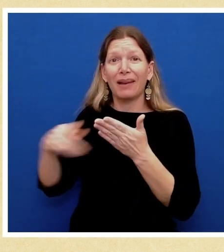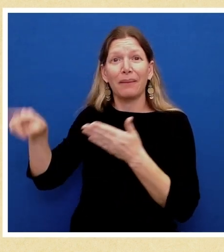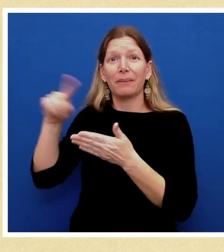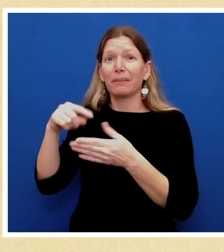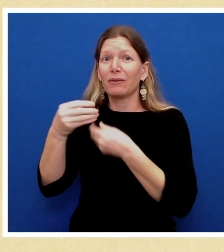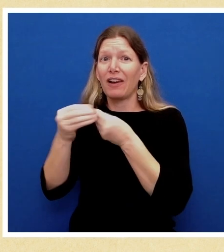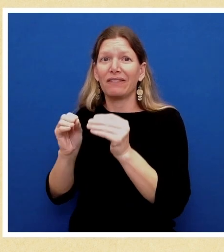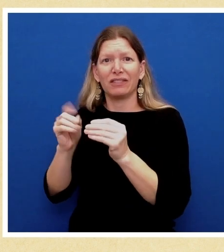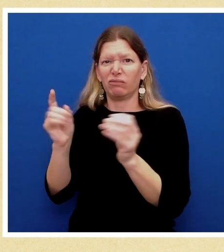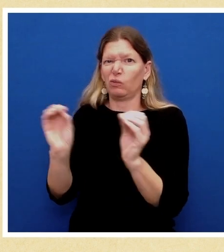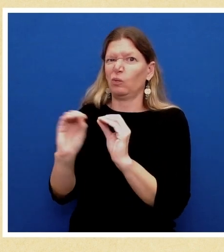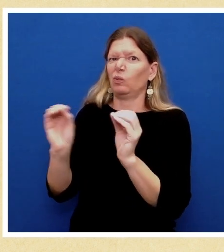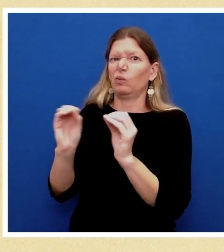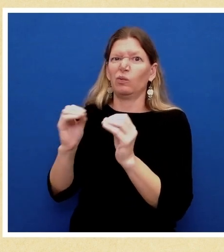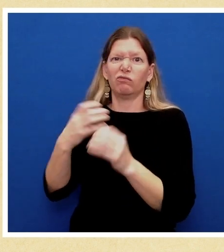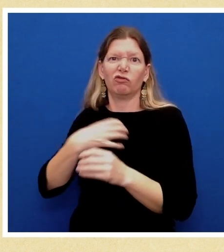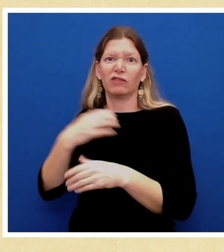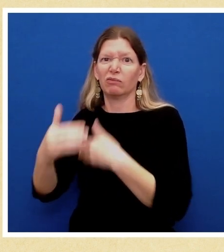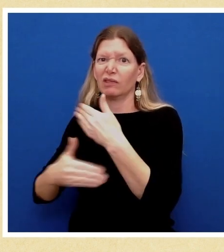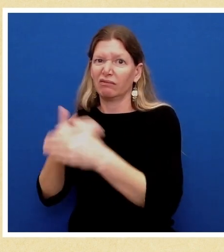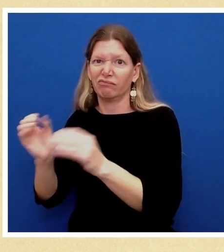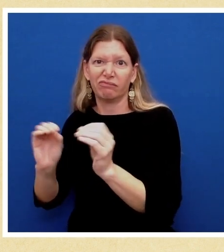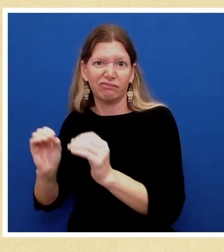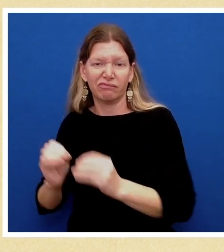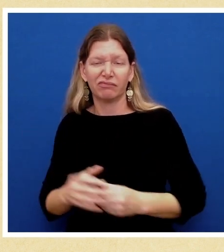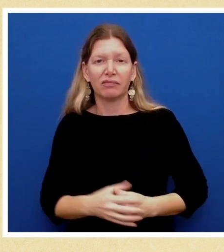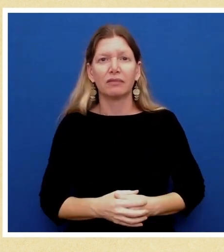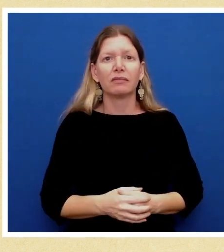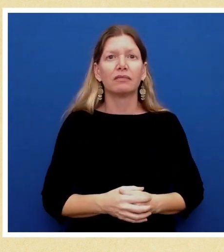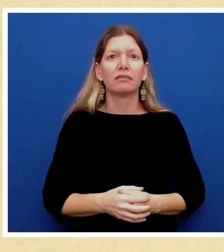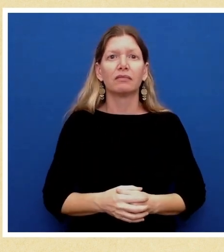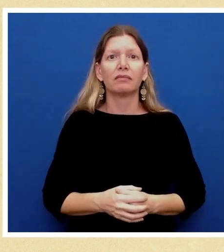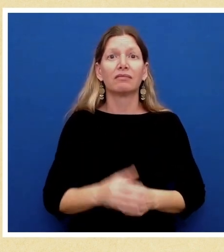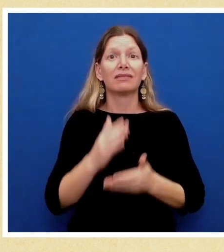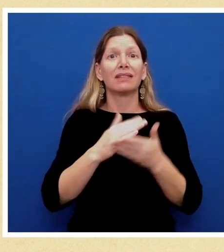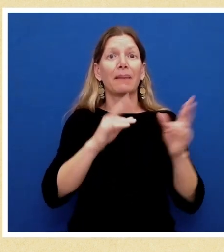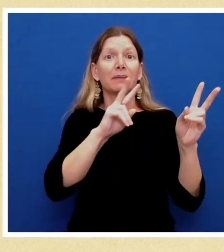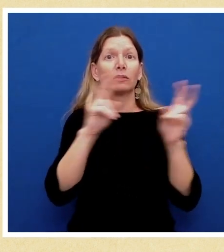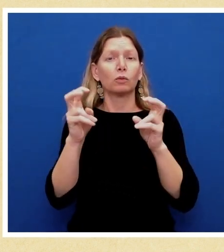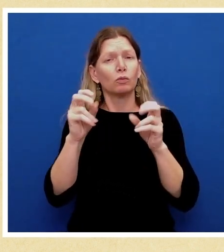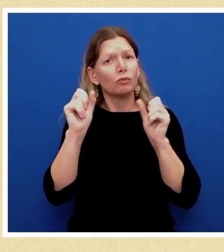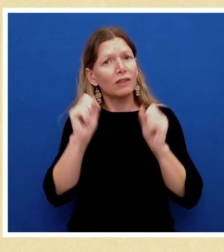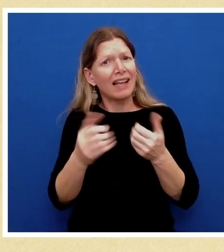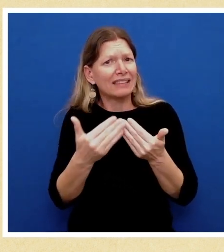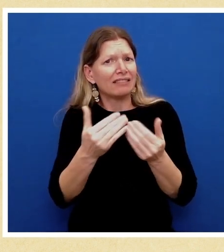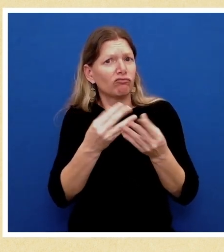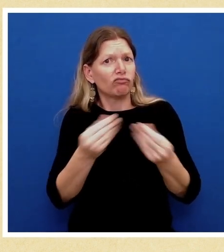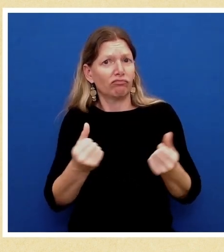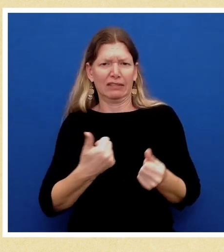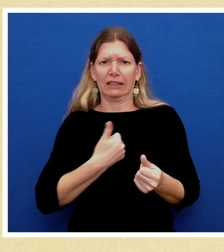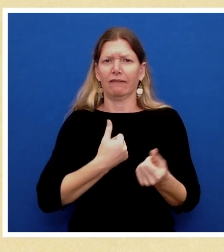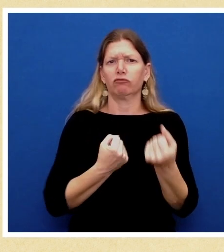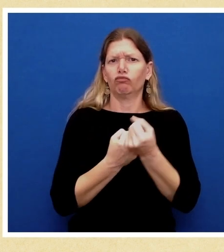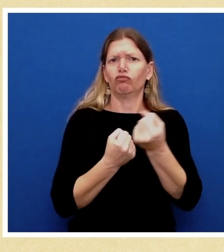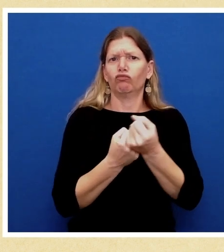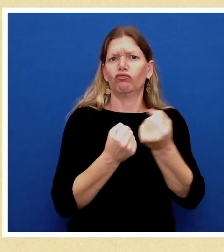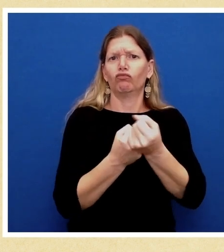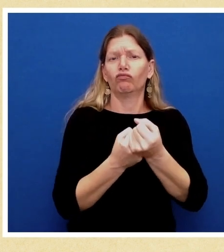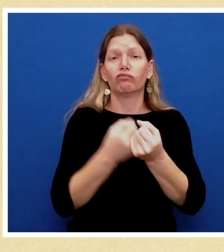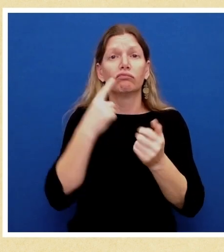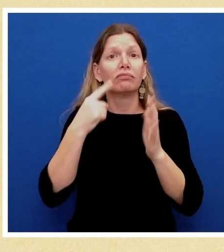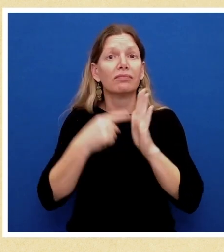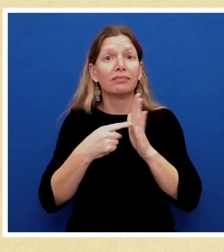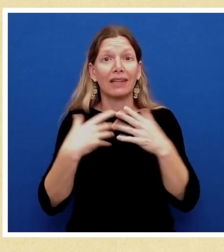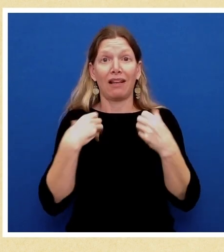but keep in mind that some doctors' offices may not have a grievance process. Some issues may be resolved with